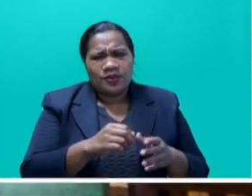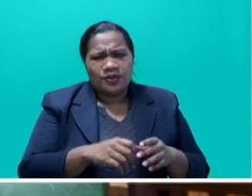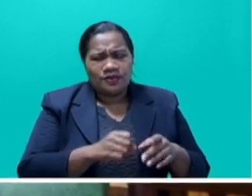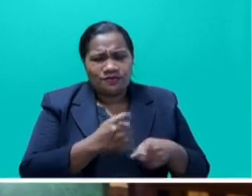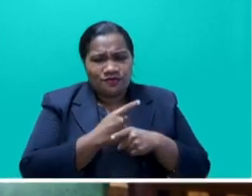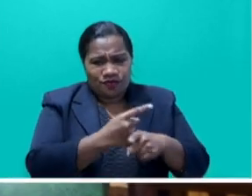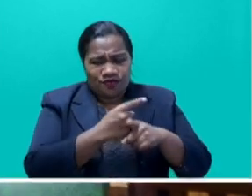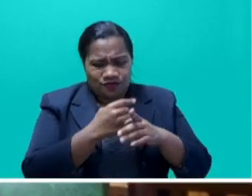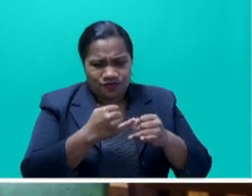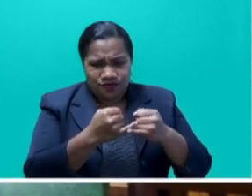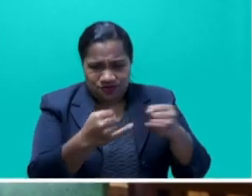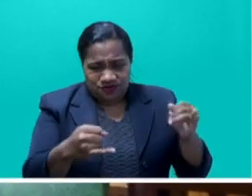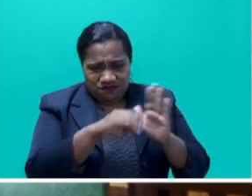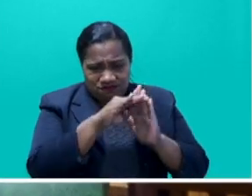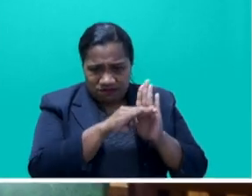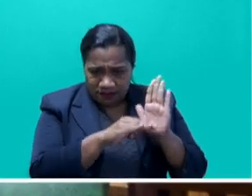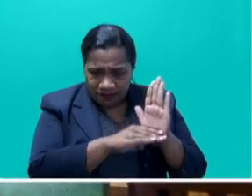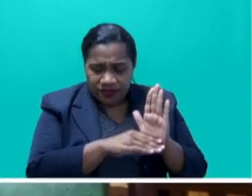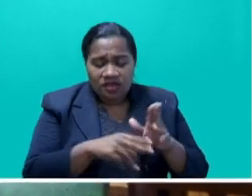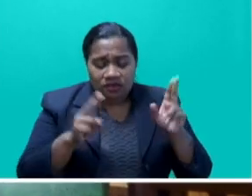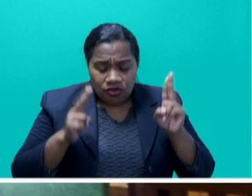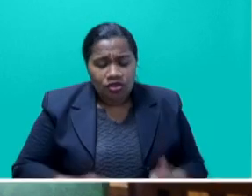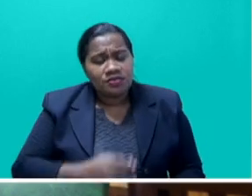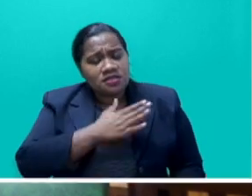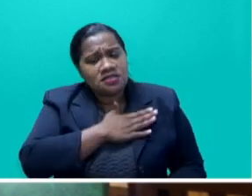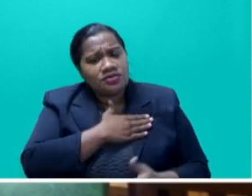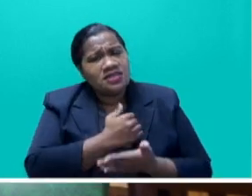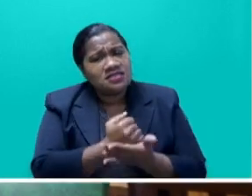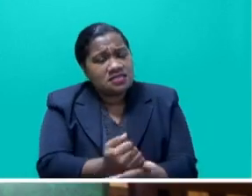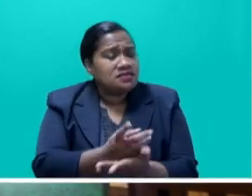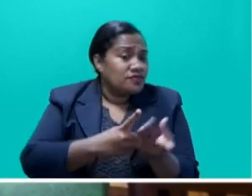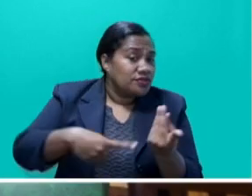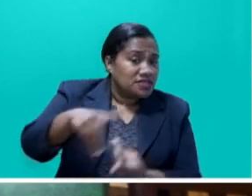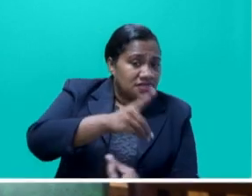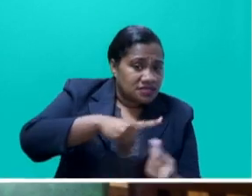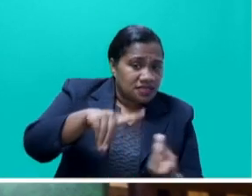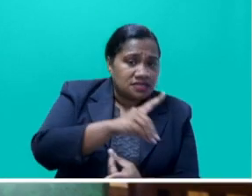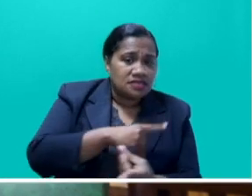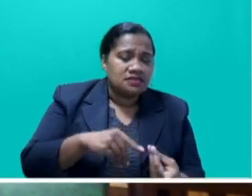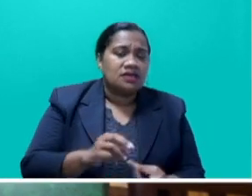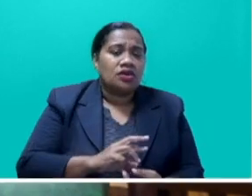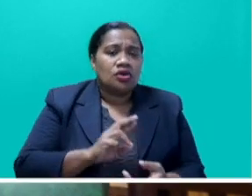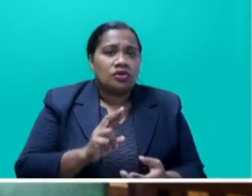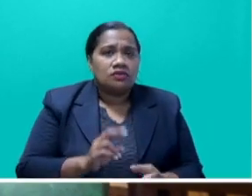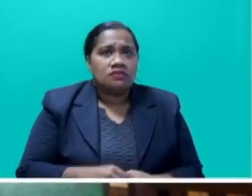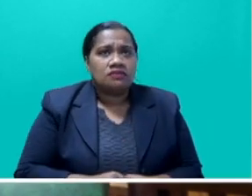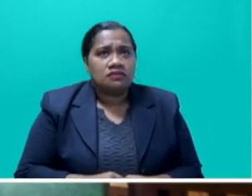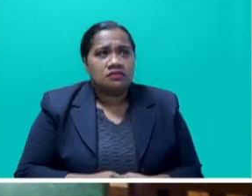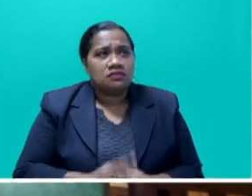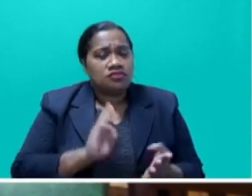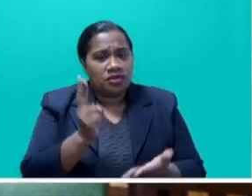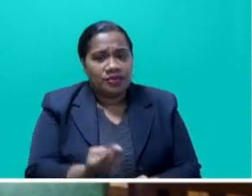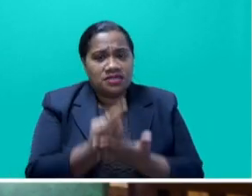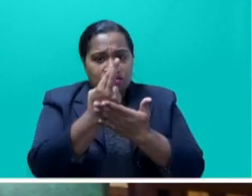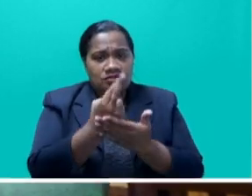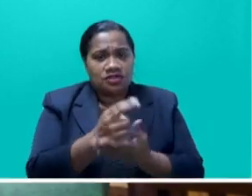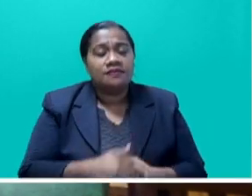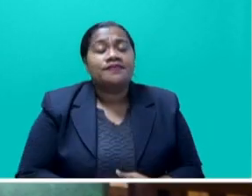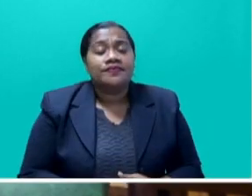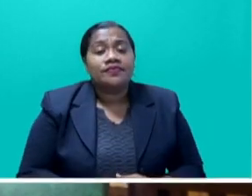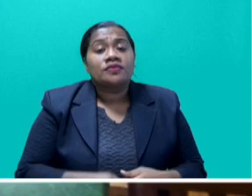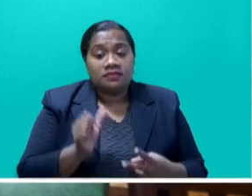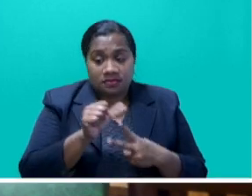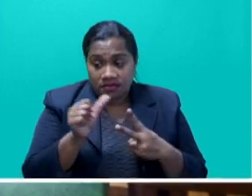$10,000 for humanitarian assistance and disaster rehabilitation. Mr. Speaker, sir, we also